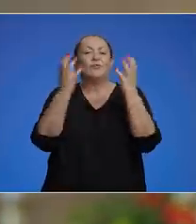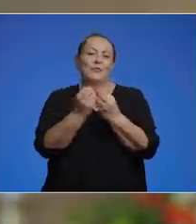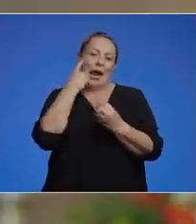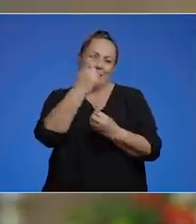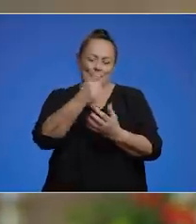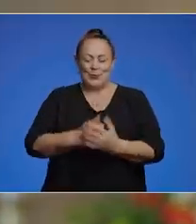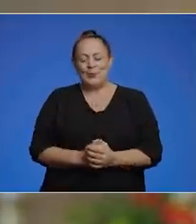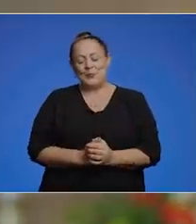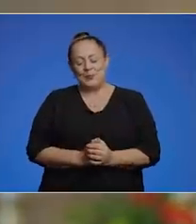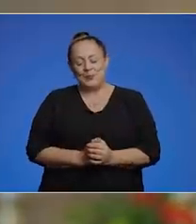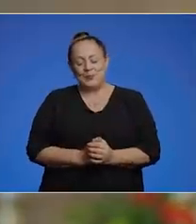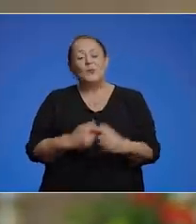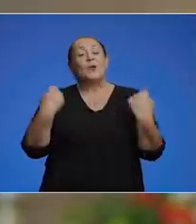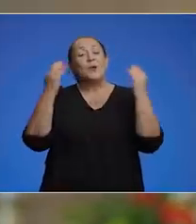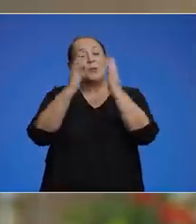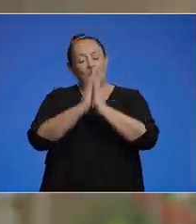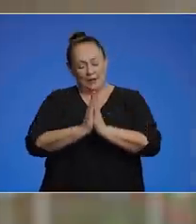pray.